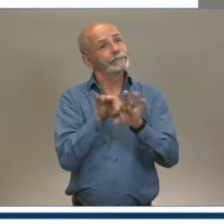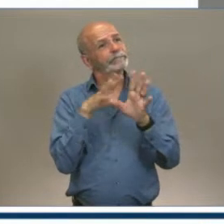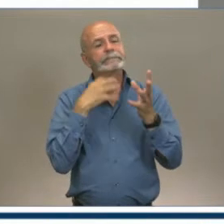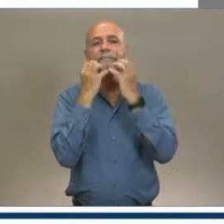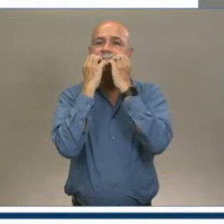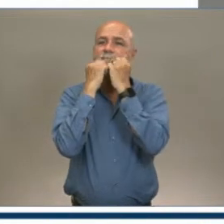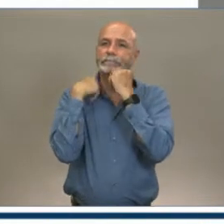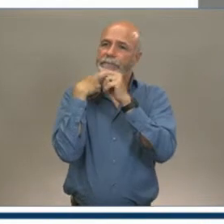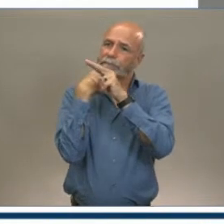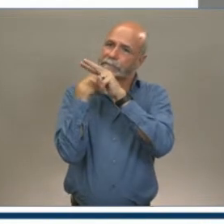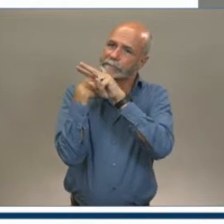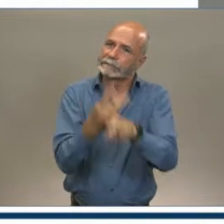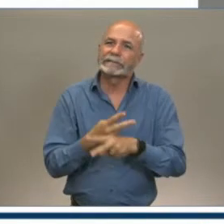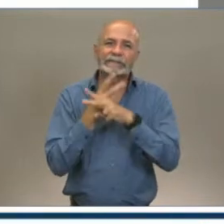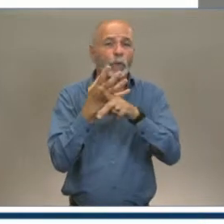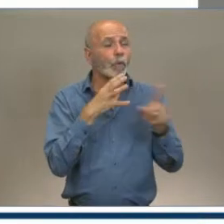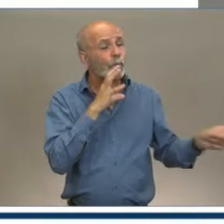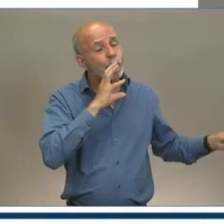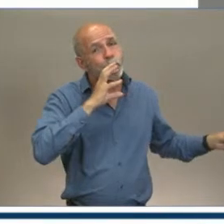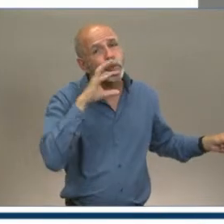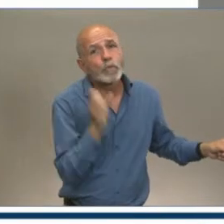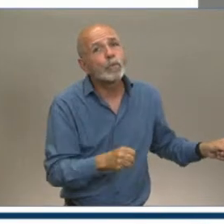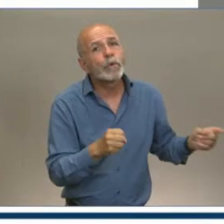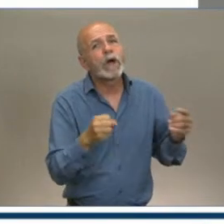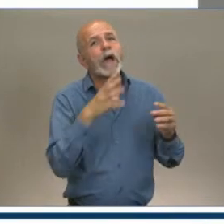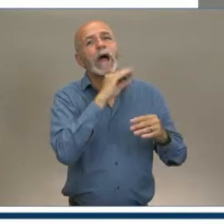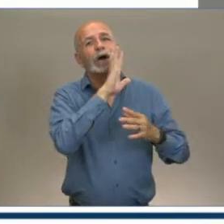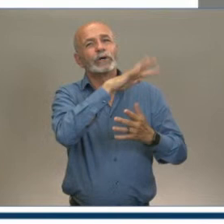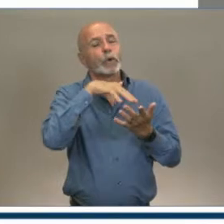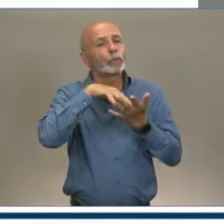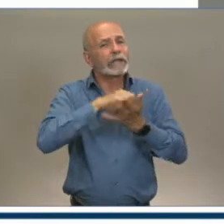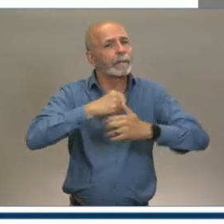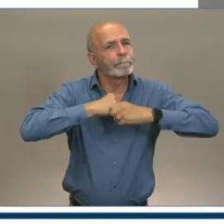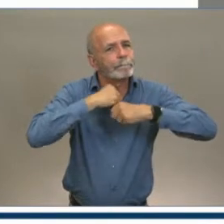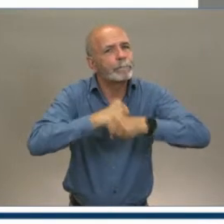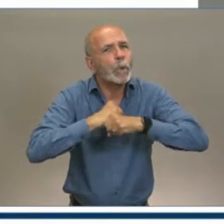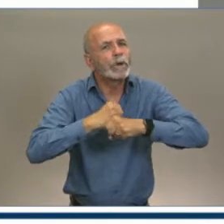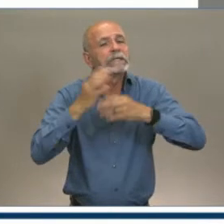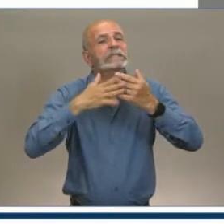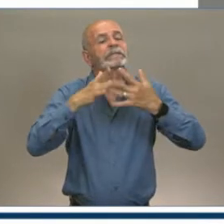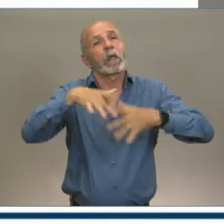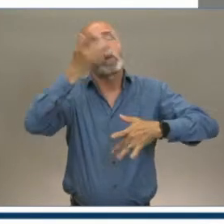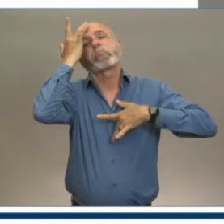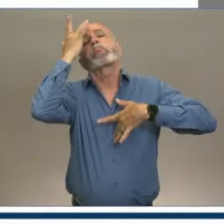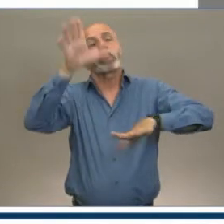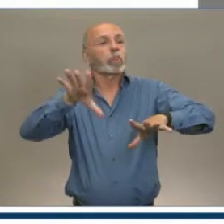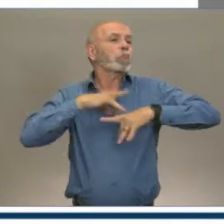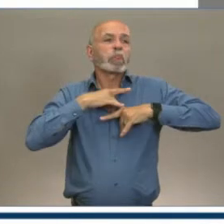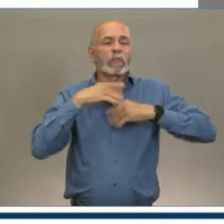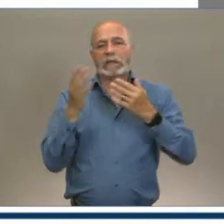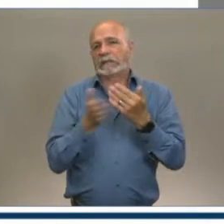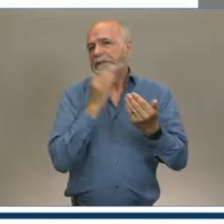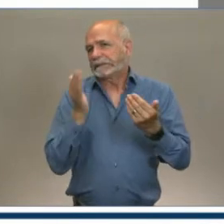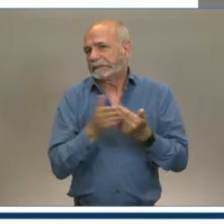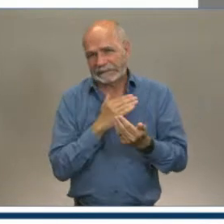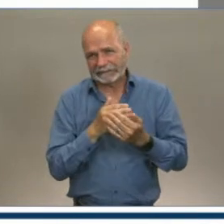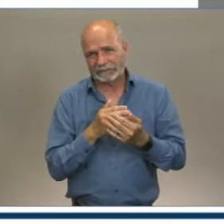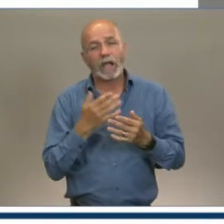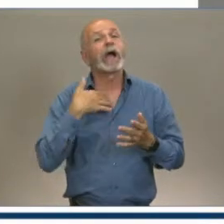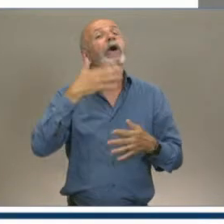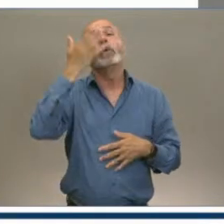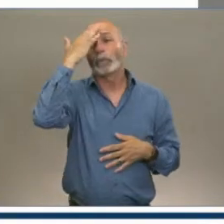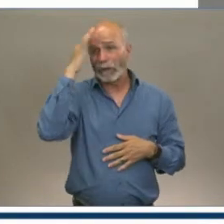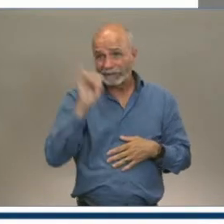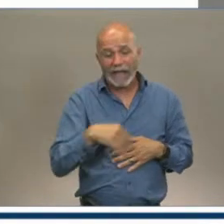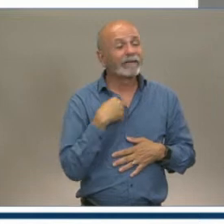vulnerable to severe disease. And also, we know typically, even though they've got 2 doses, they're the ones that